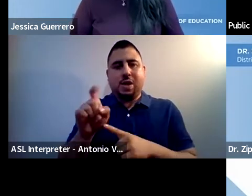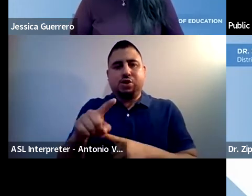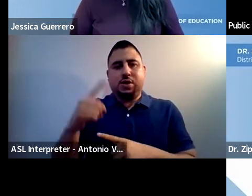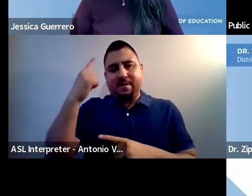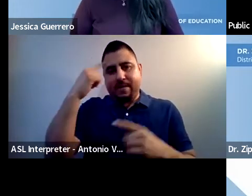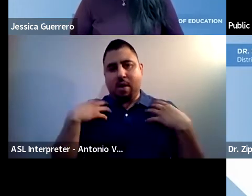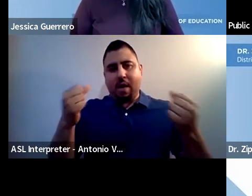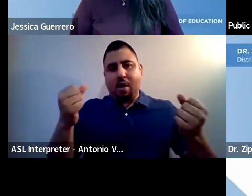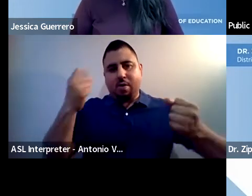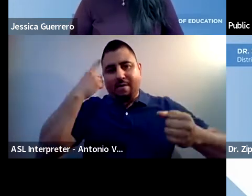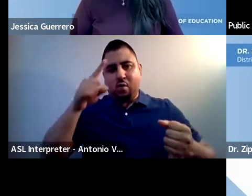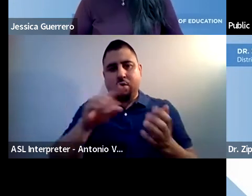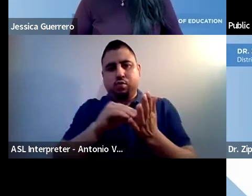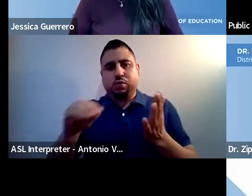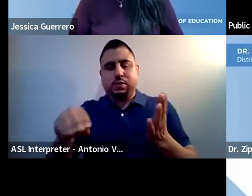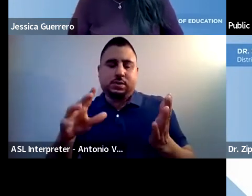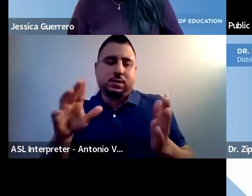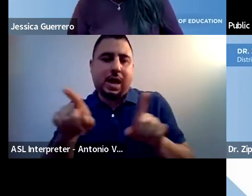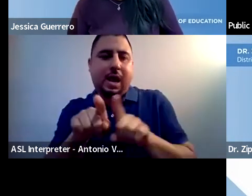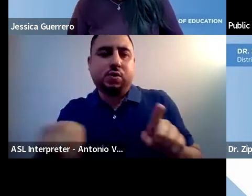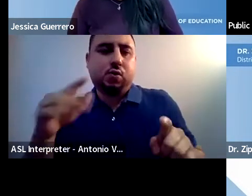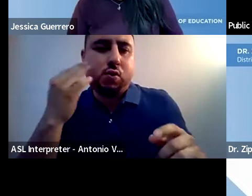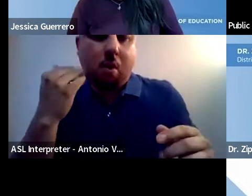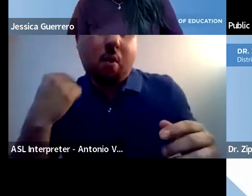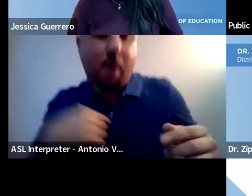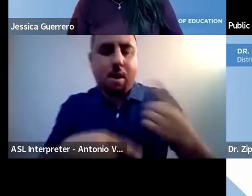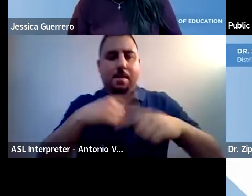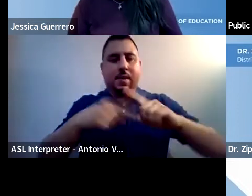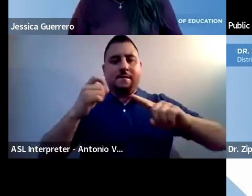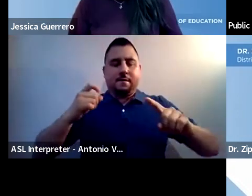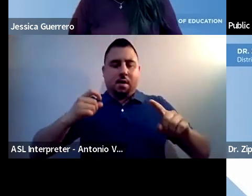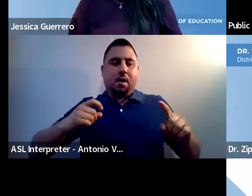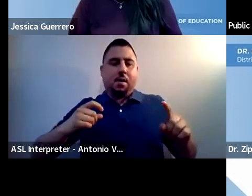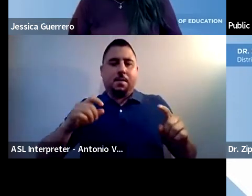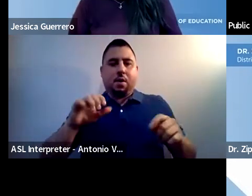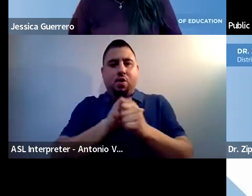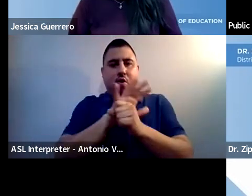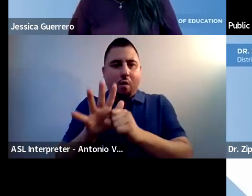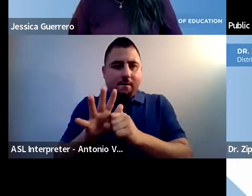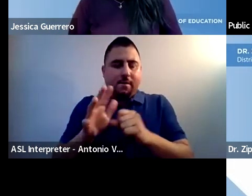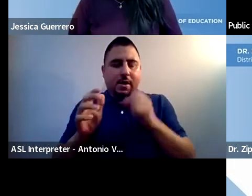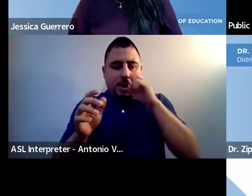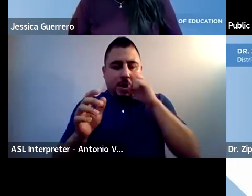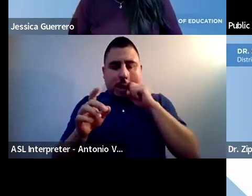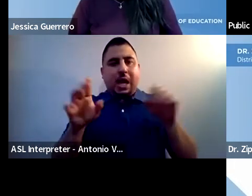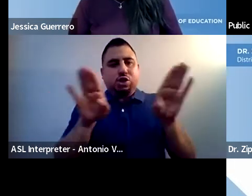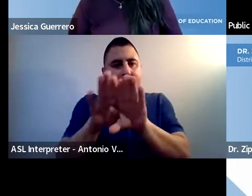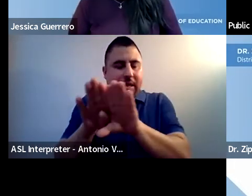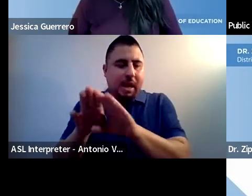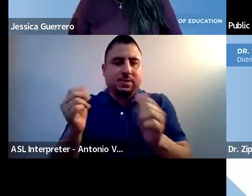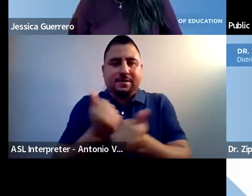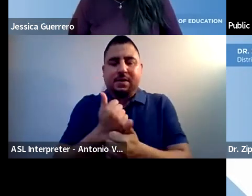students. You know, as you know, we all are coming from COVID and shutdowns and